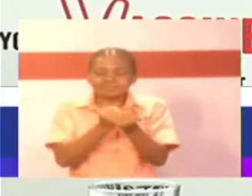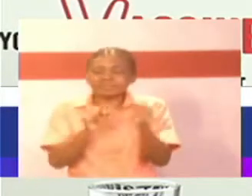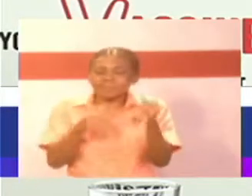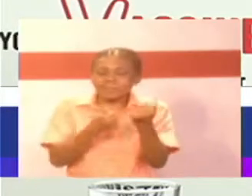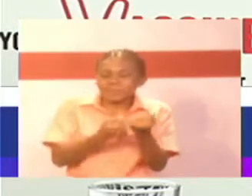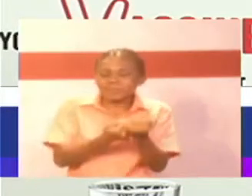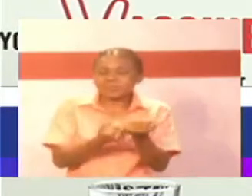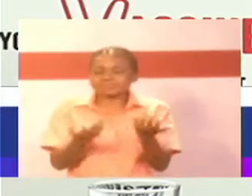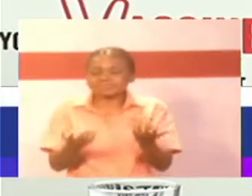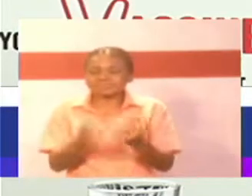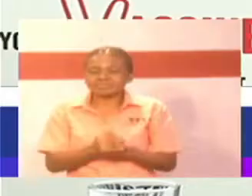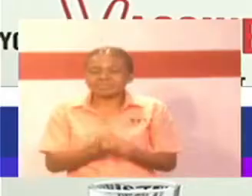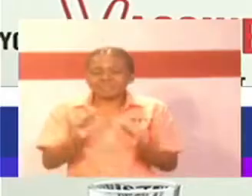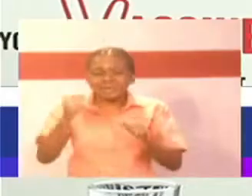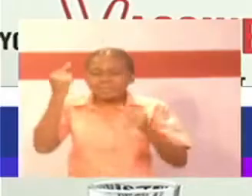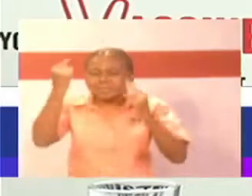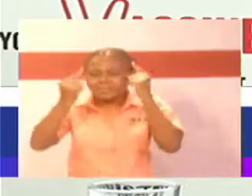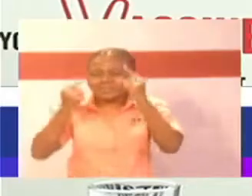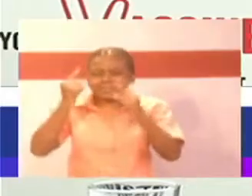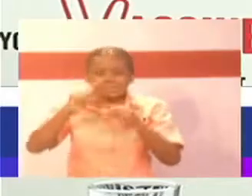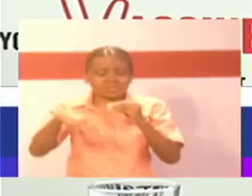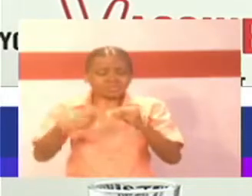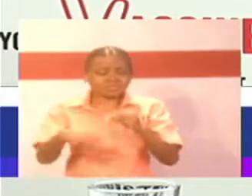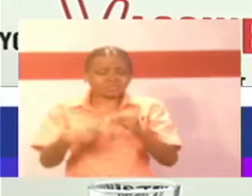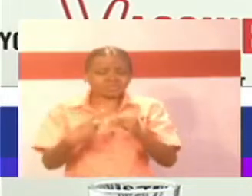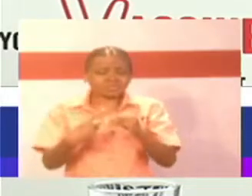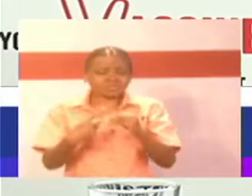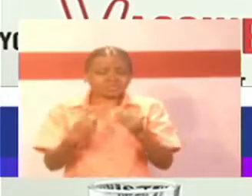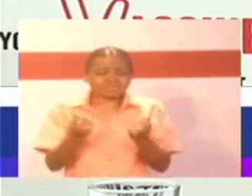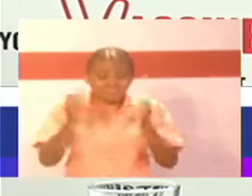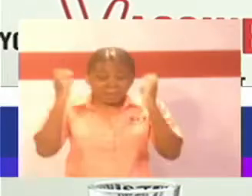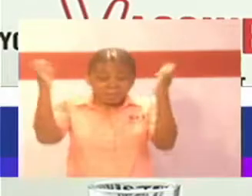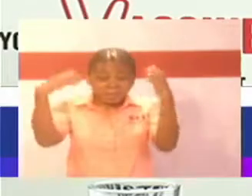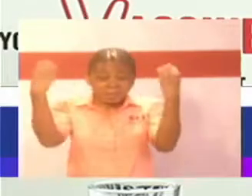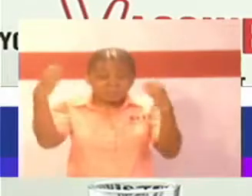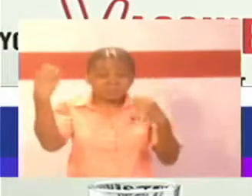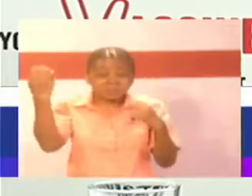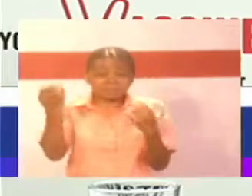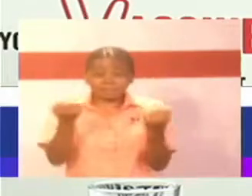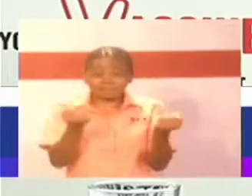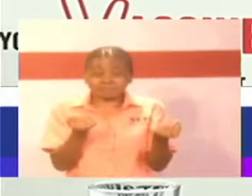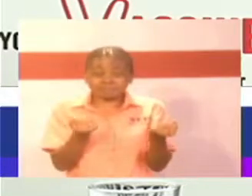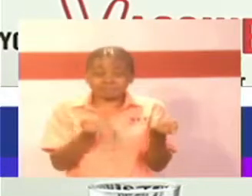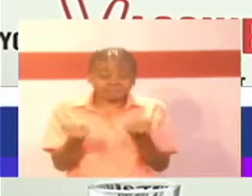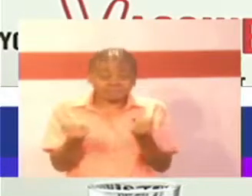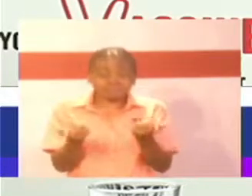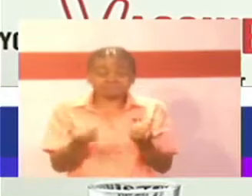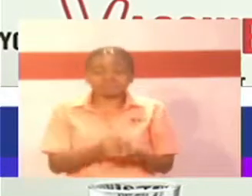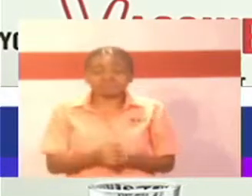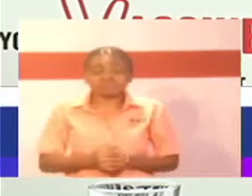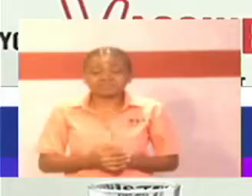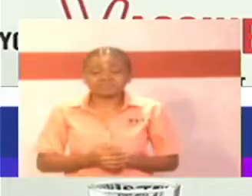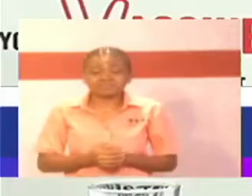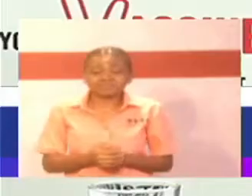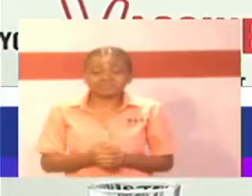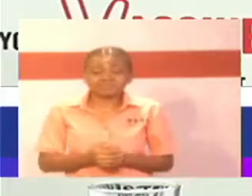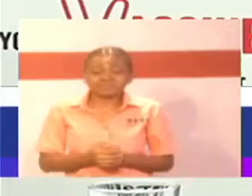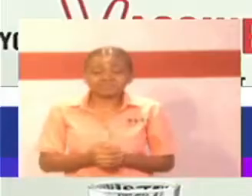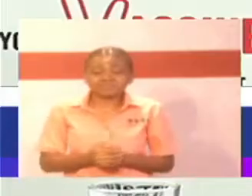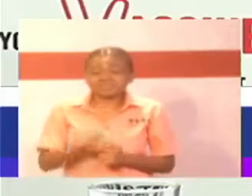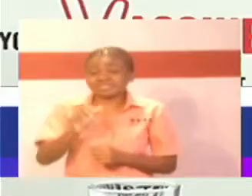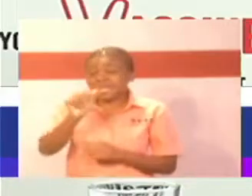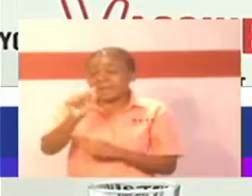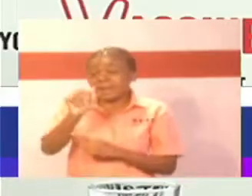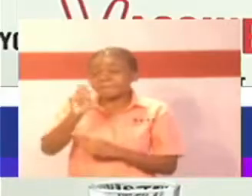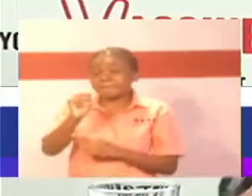consider the ambulance transfer system as well to transport these critically ill patients that require ambulances that are known as